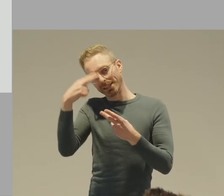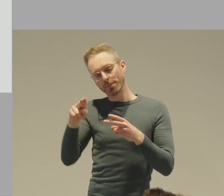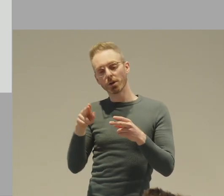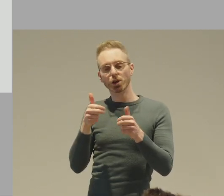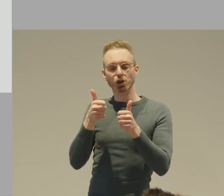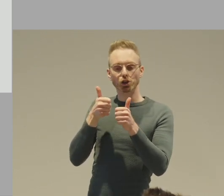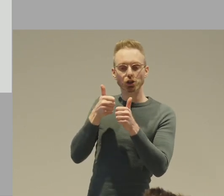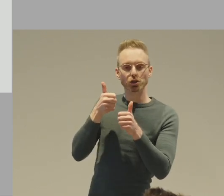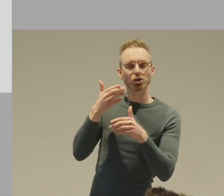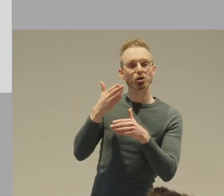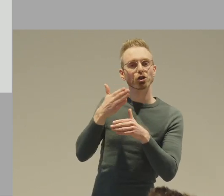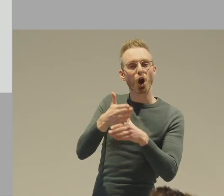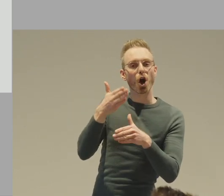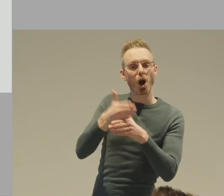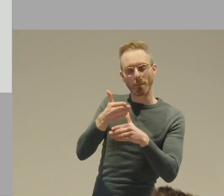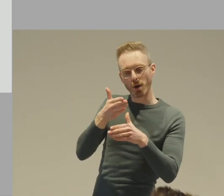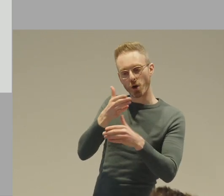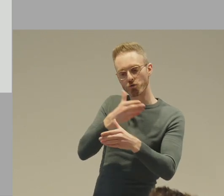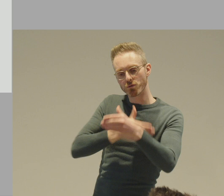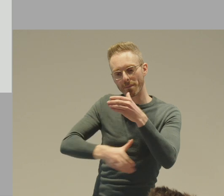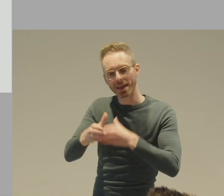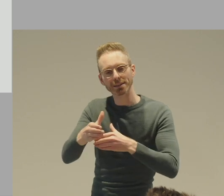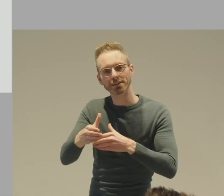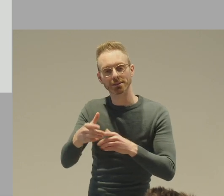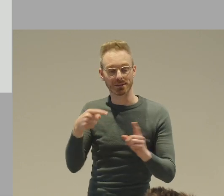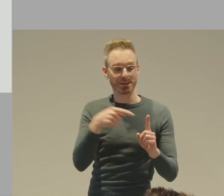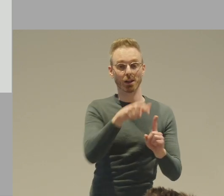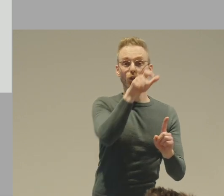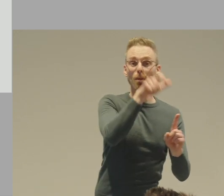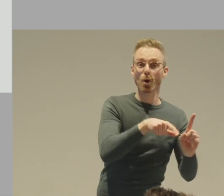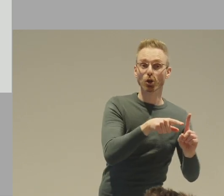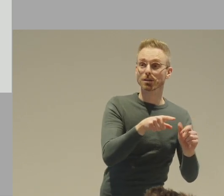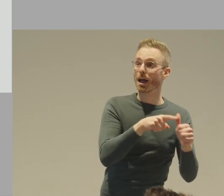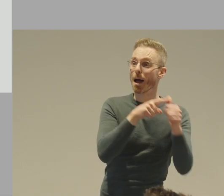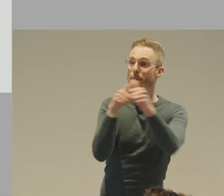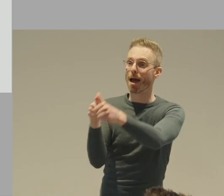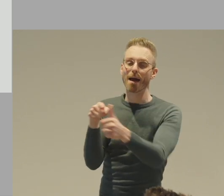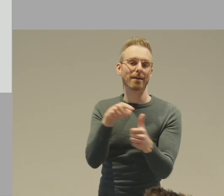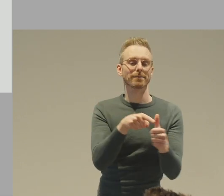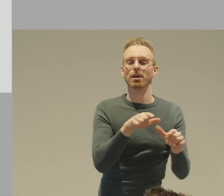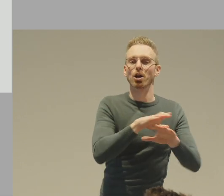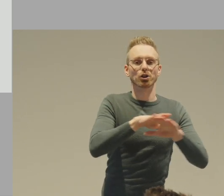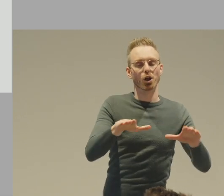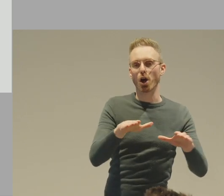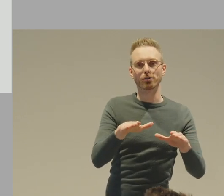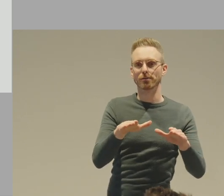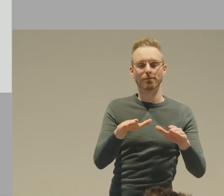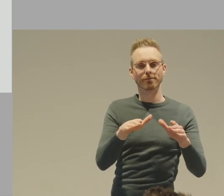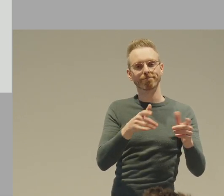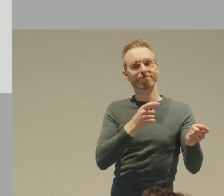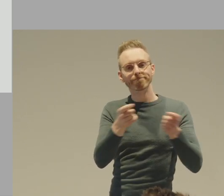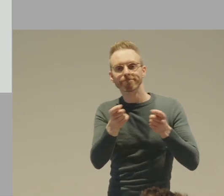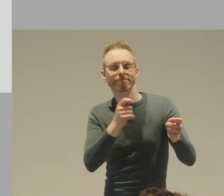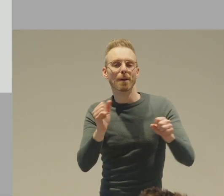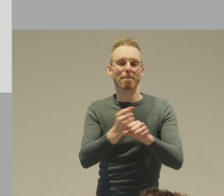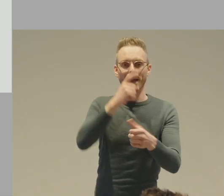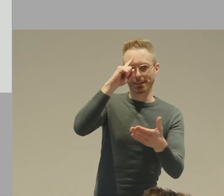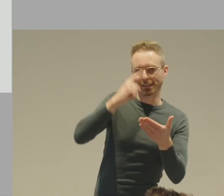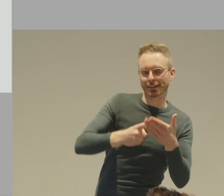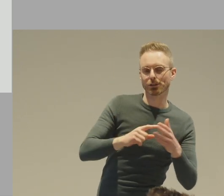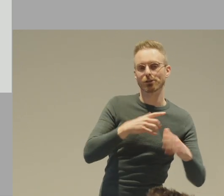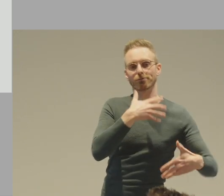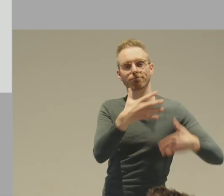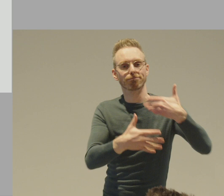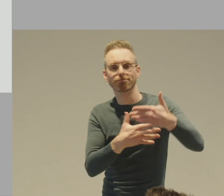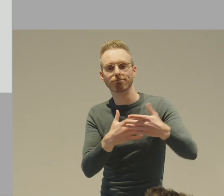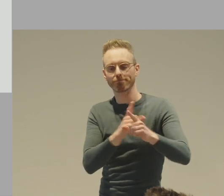job role, is not making decisions, and is not instructing the support worker. And if it's job replacement, you can only get up to